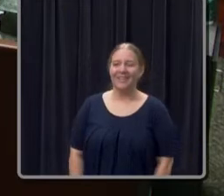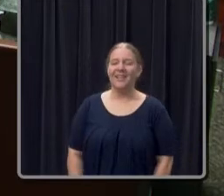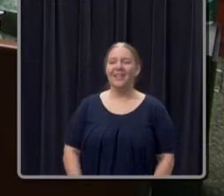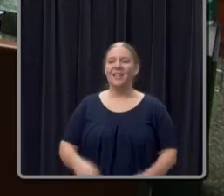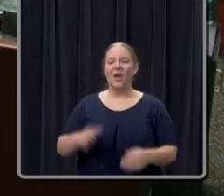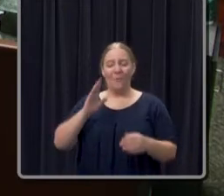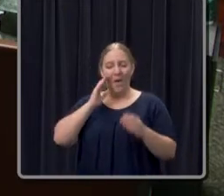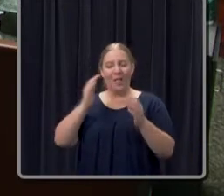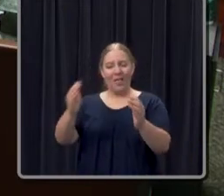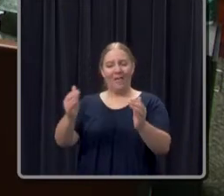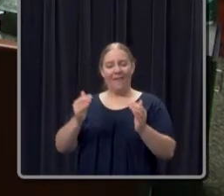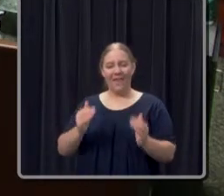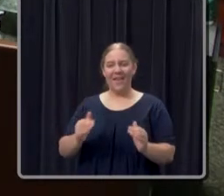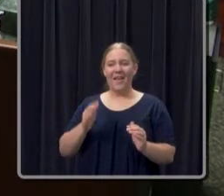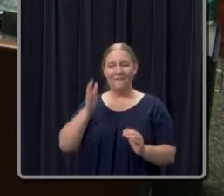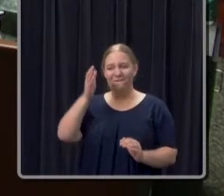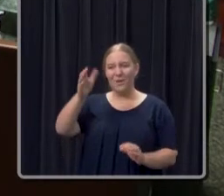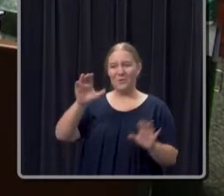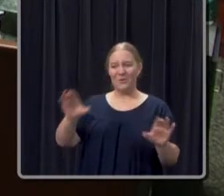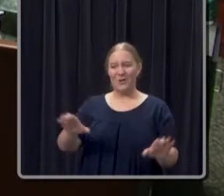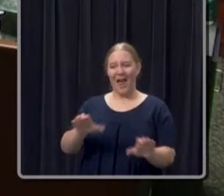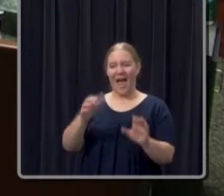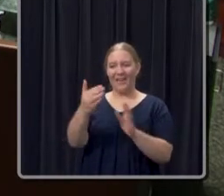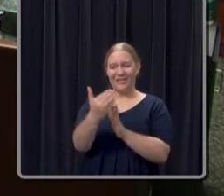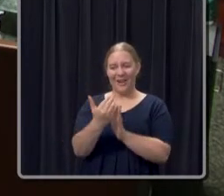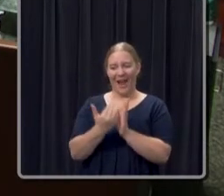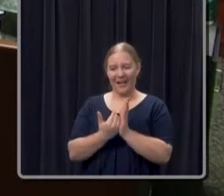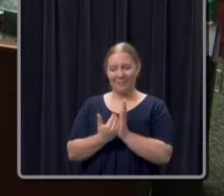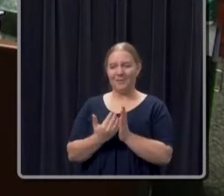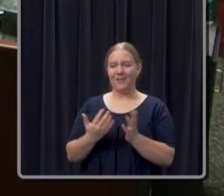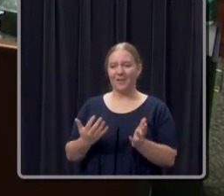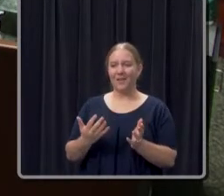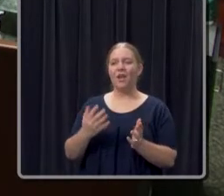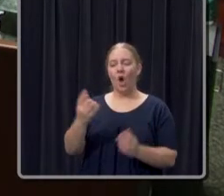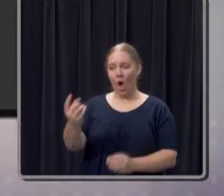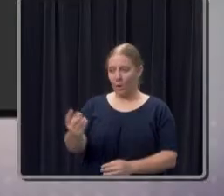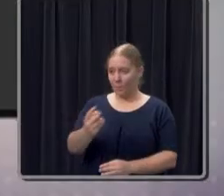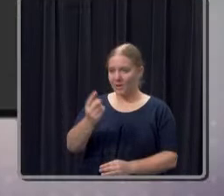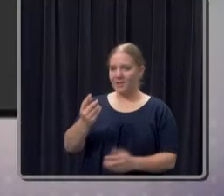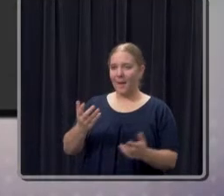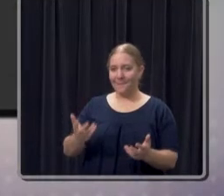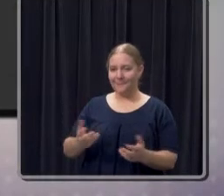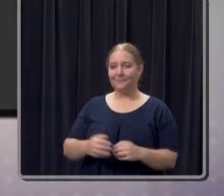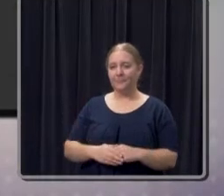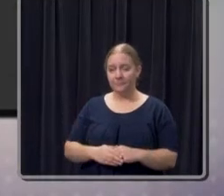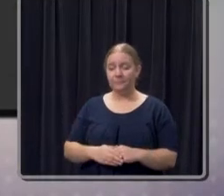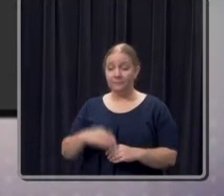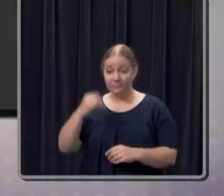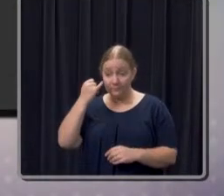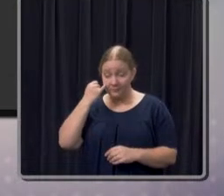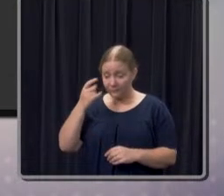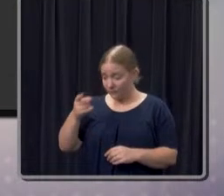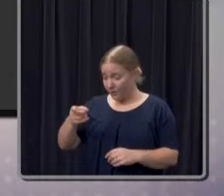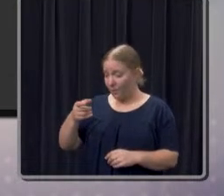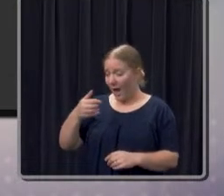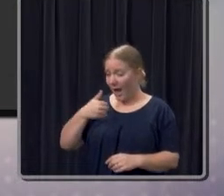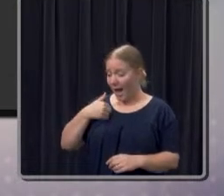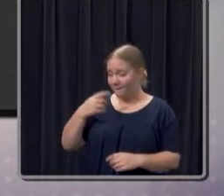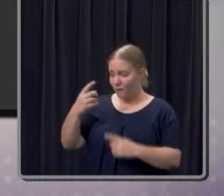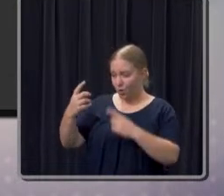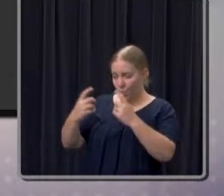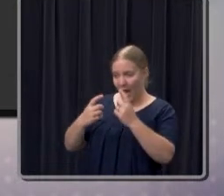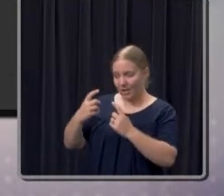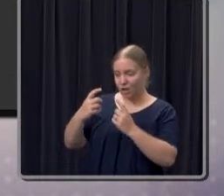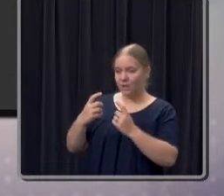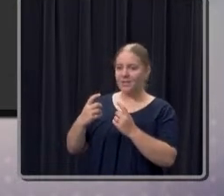We'll move on to future action items. As always, if you've got